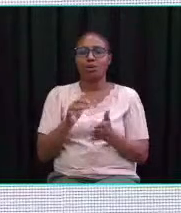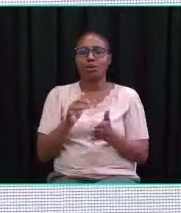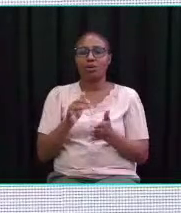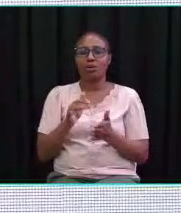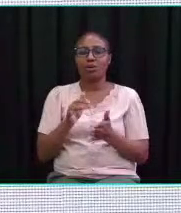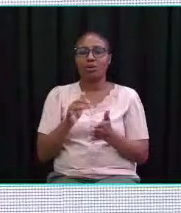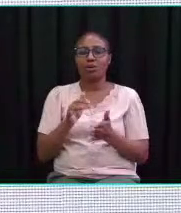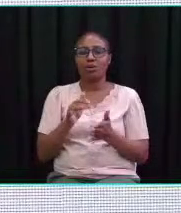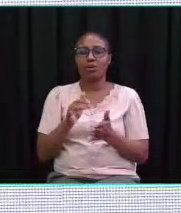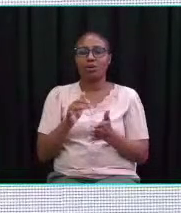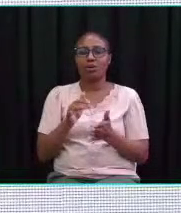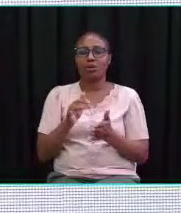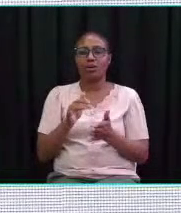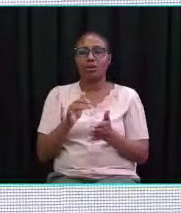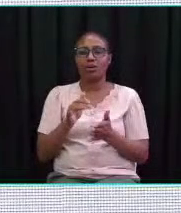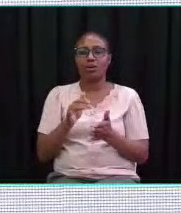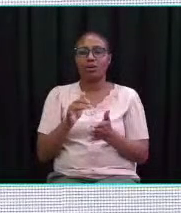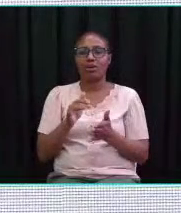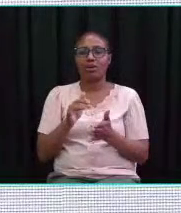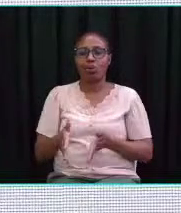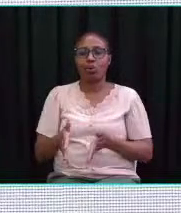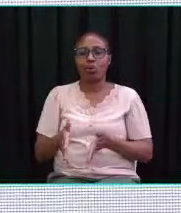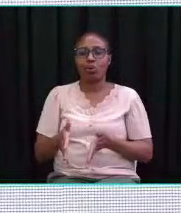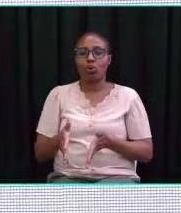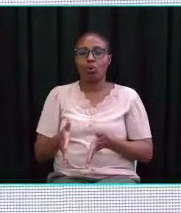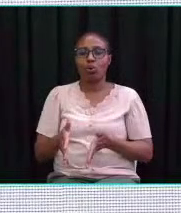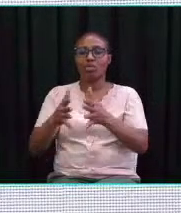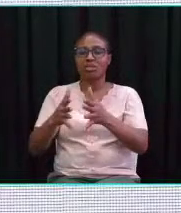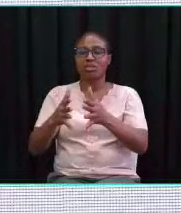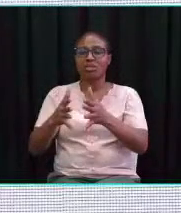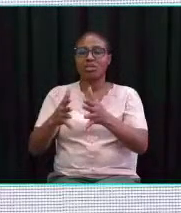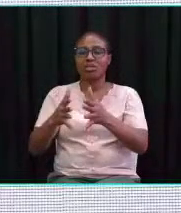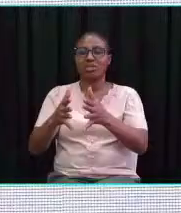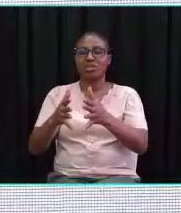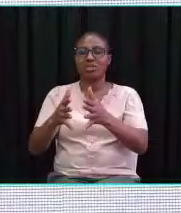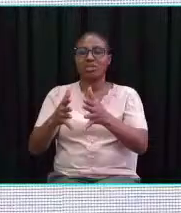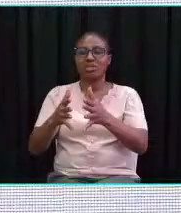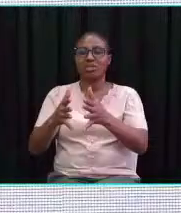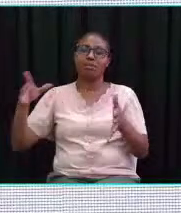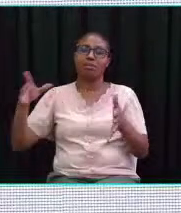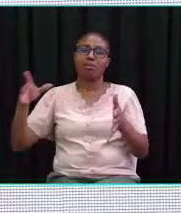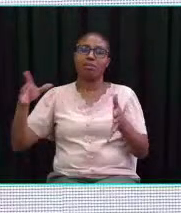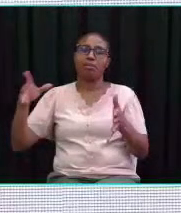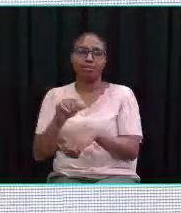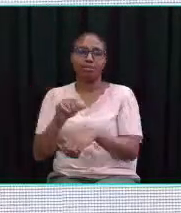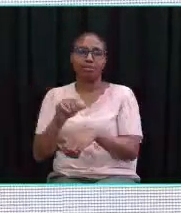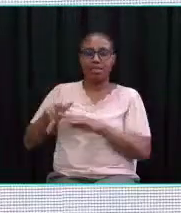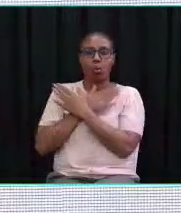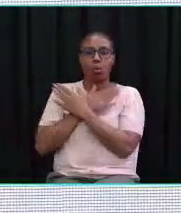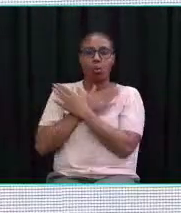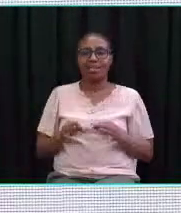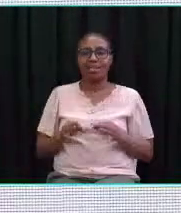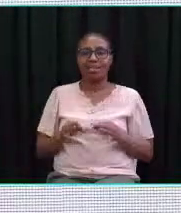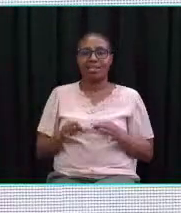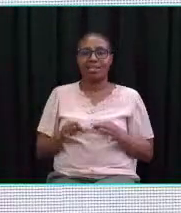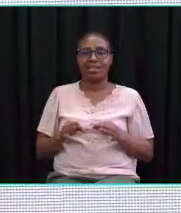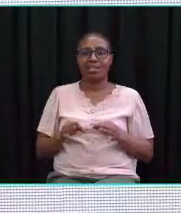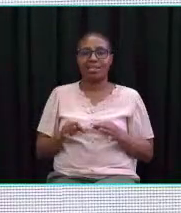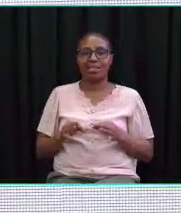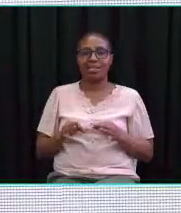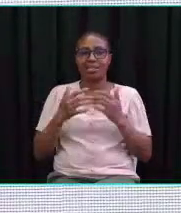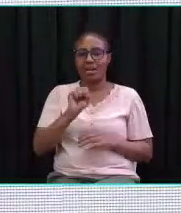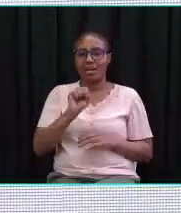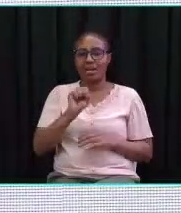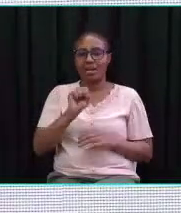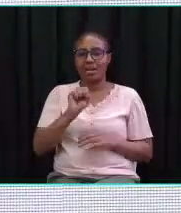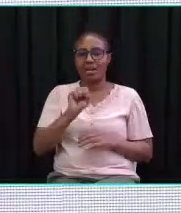current capacity. I'm happy that I'm sitting with my colleague from the National Treasury, Engineer Seda, and I know the National Treasury has